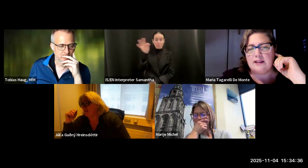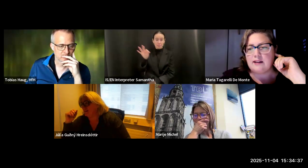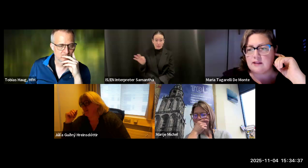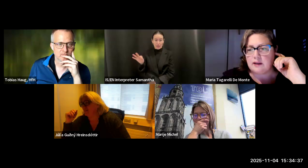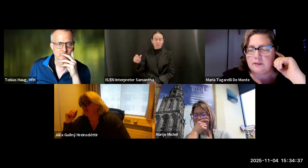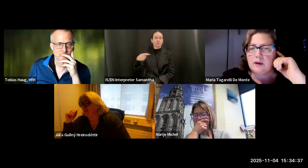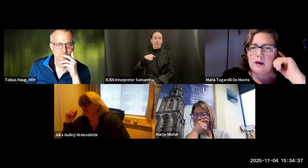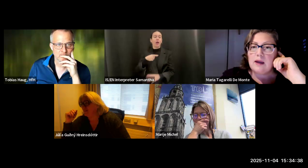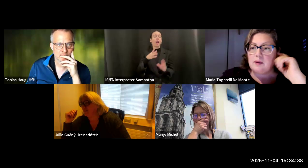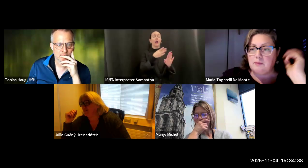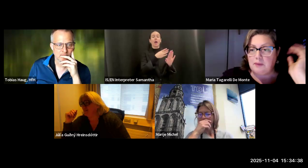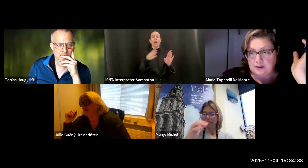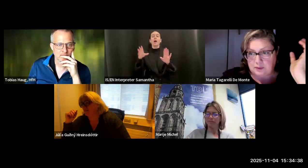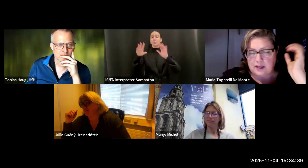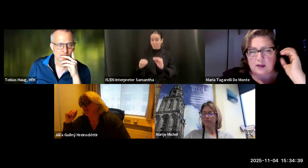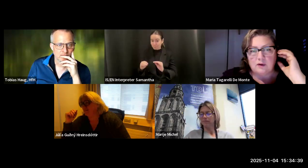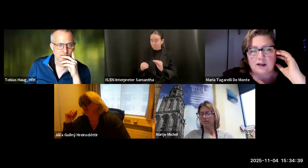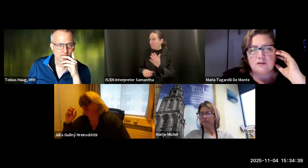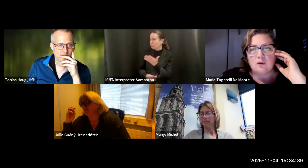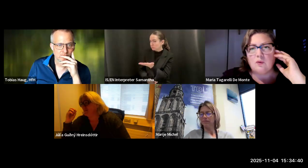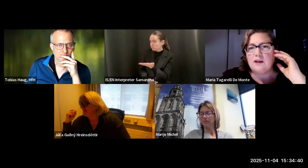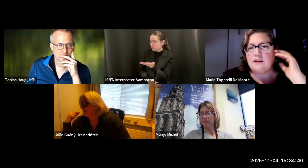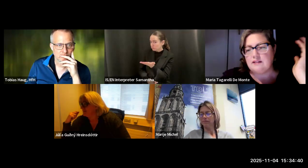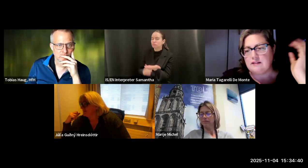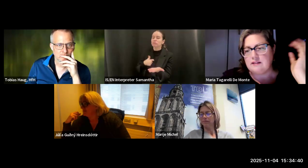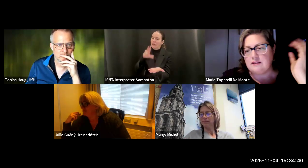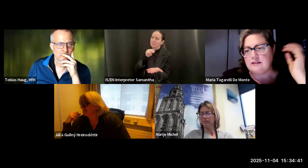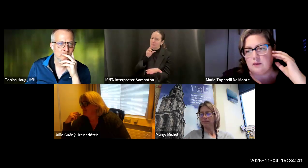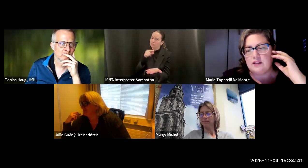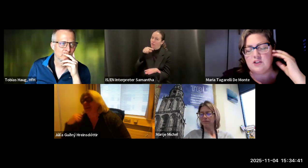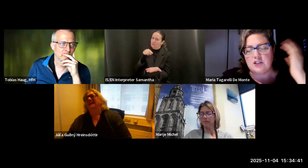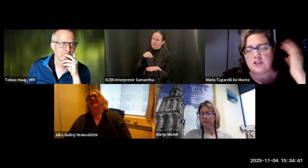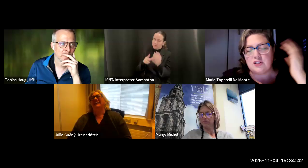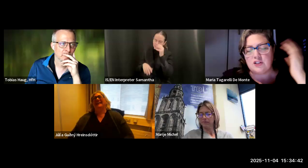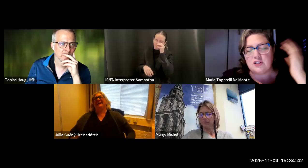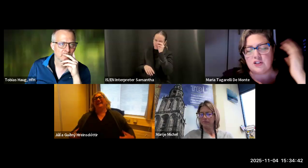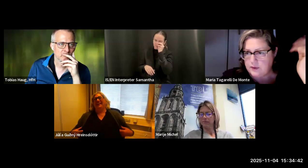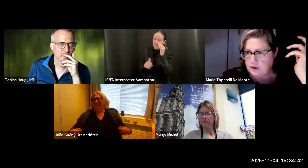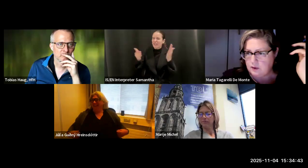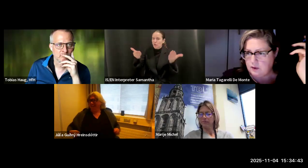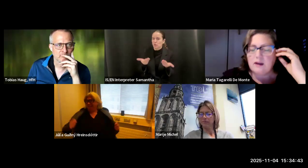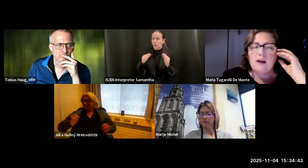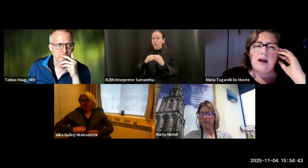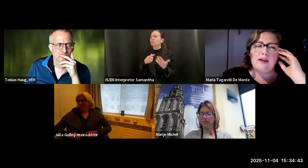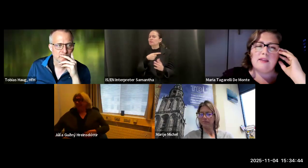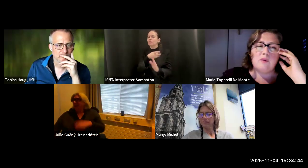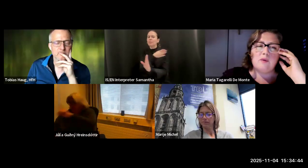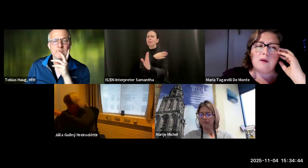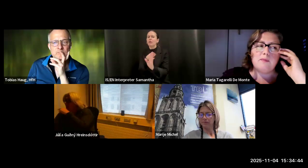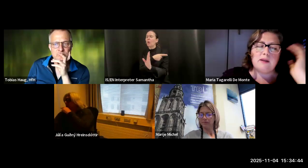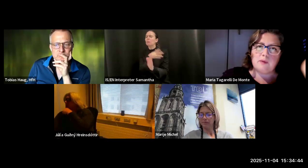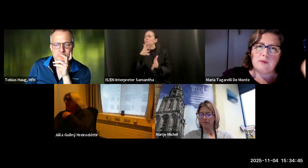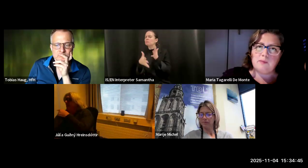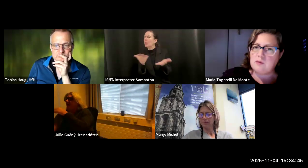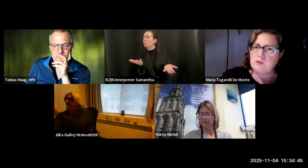this moment and ask them, by speaking, okay? So what is this? What did she just said? Okay, and